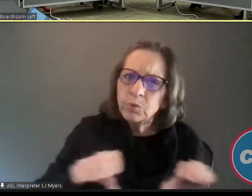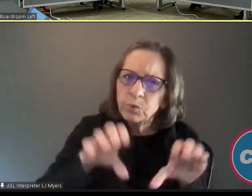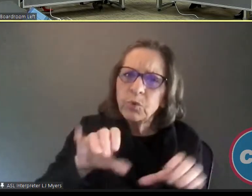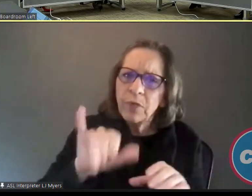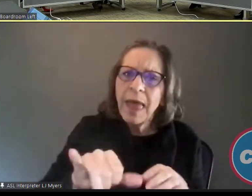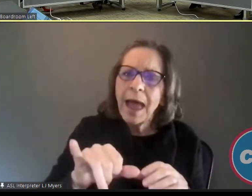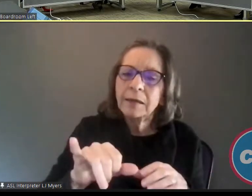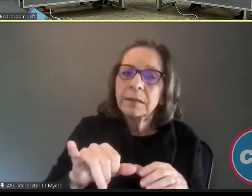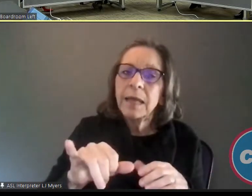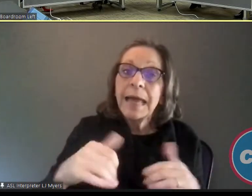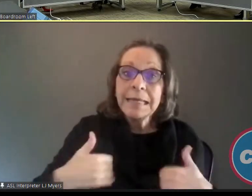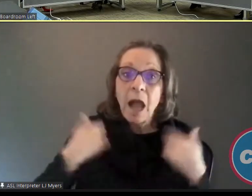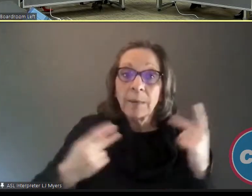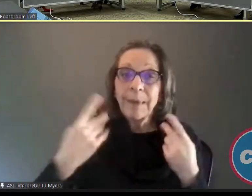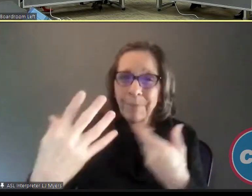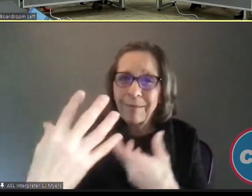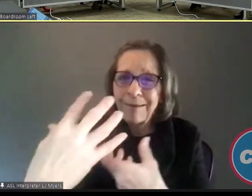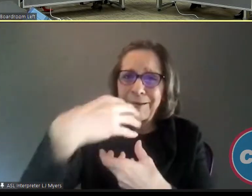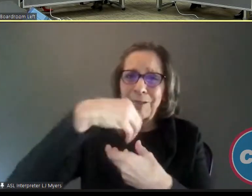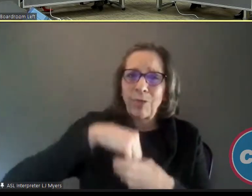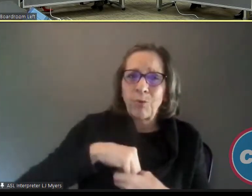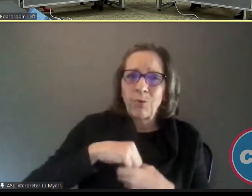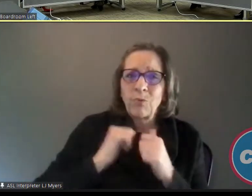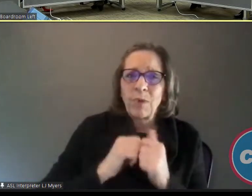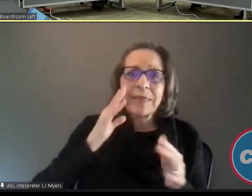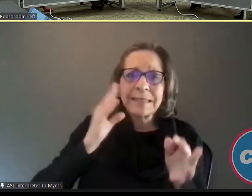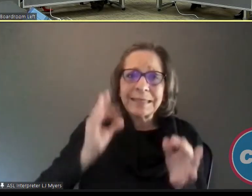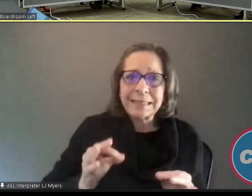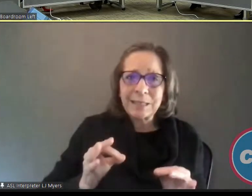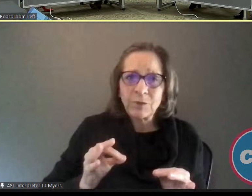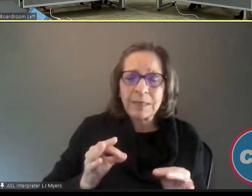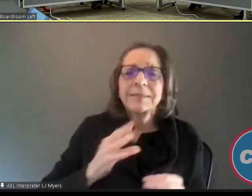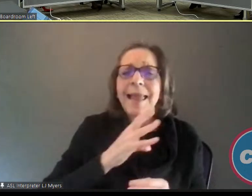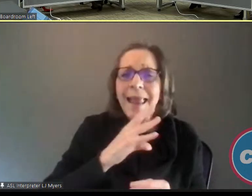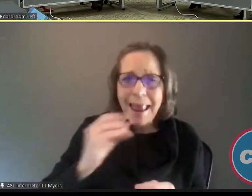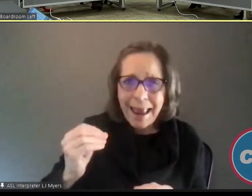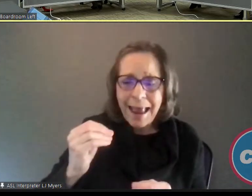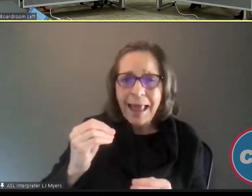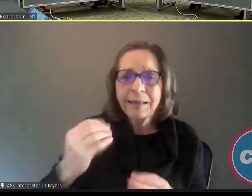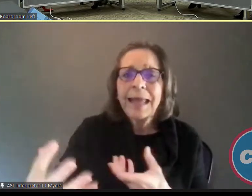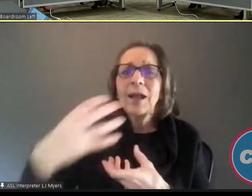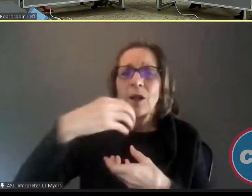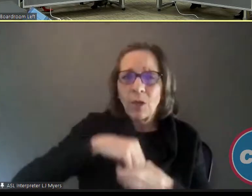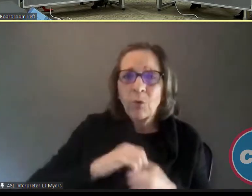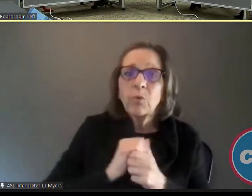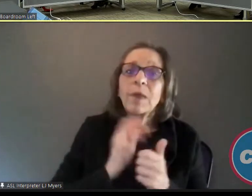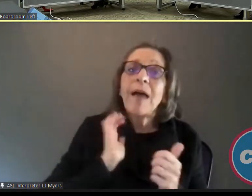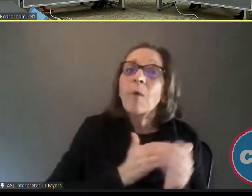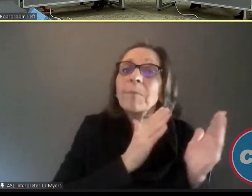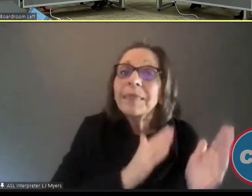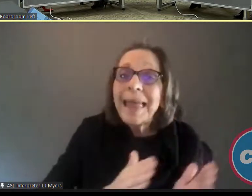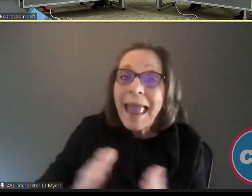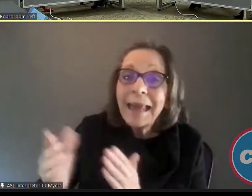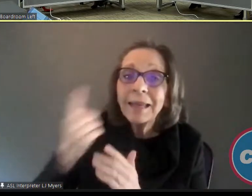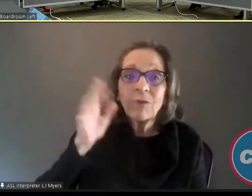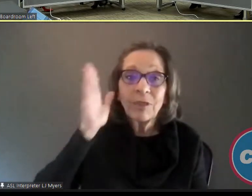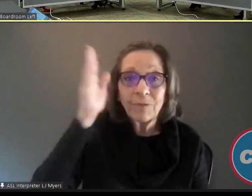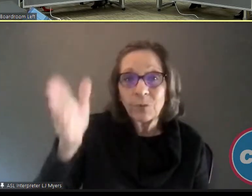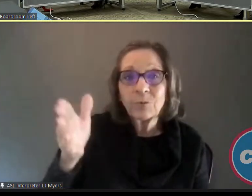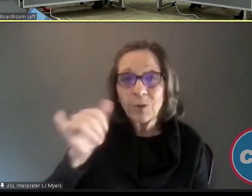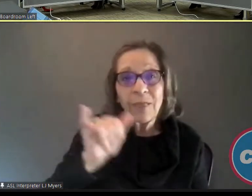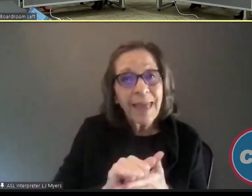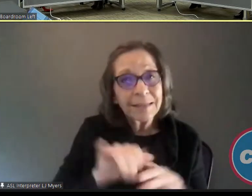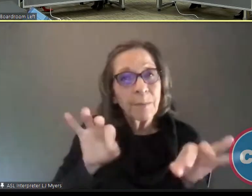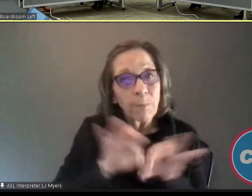incorporate our young people into not only the decision-making, but also into our planning for the future. And that's what this is all about.